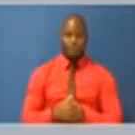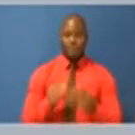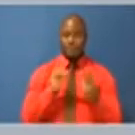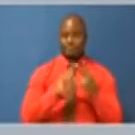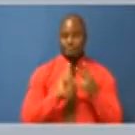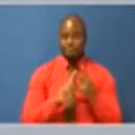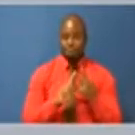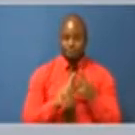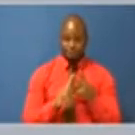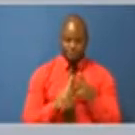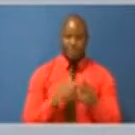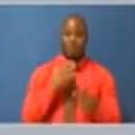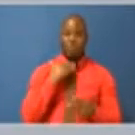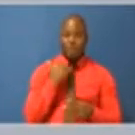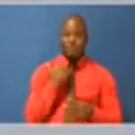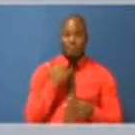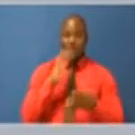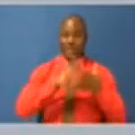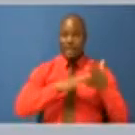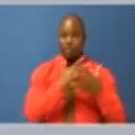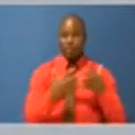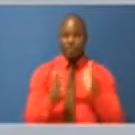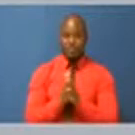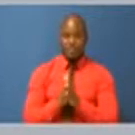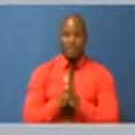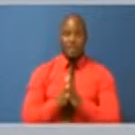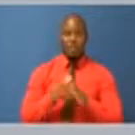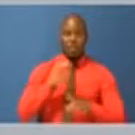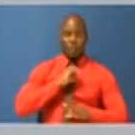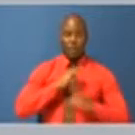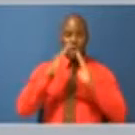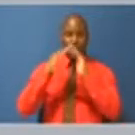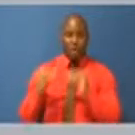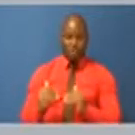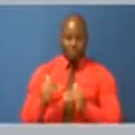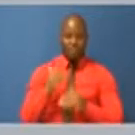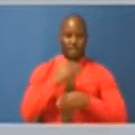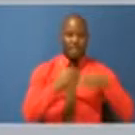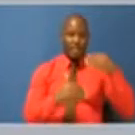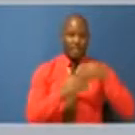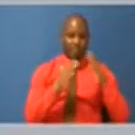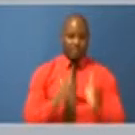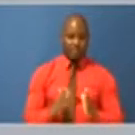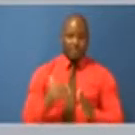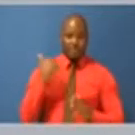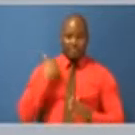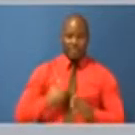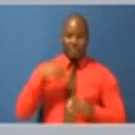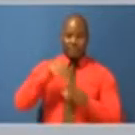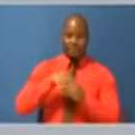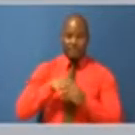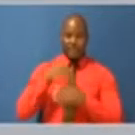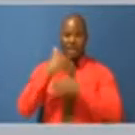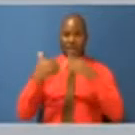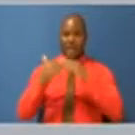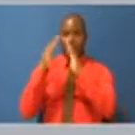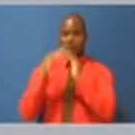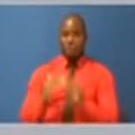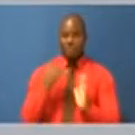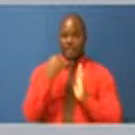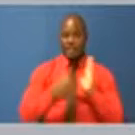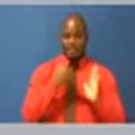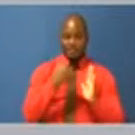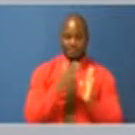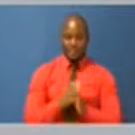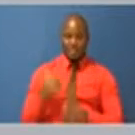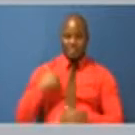two i would want to network with real estate developers i am in real estate industry and i have